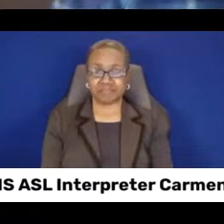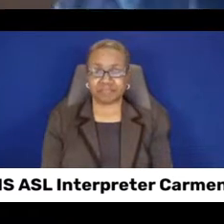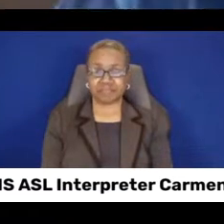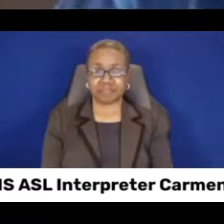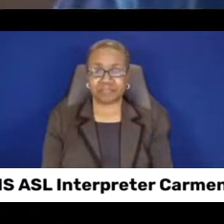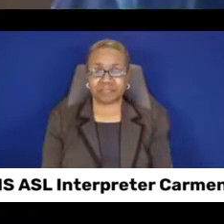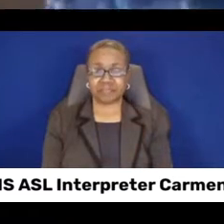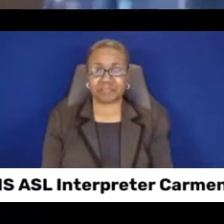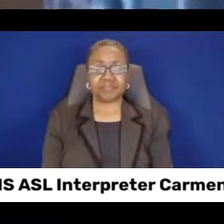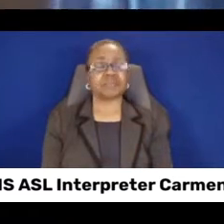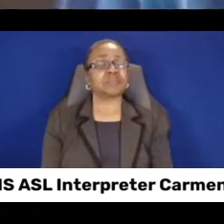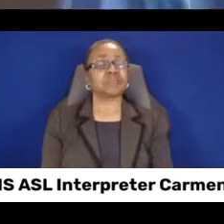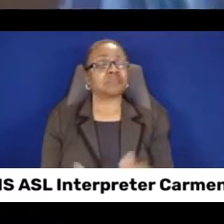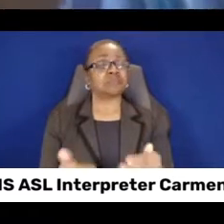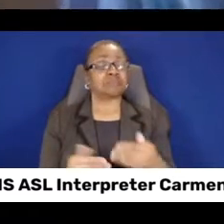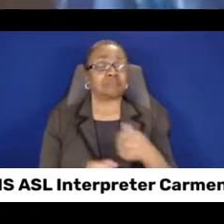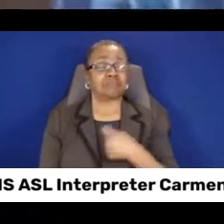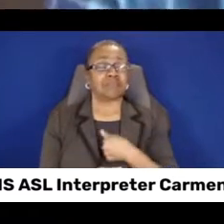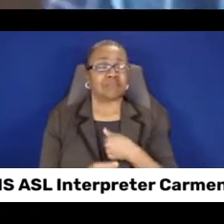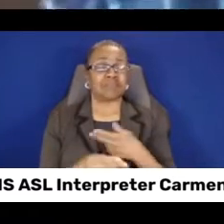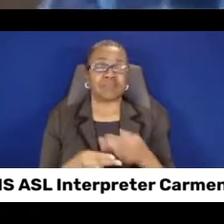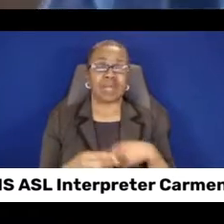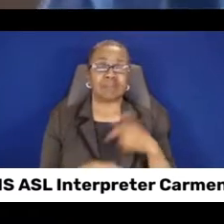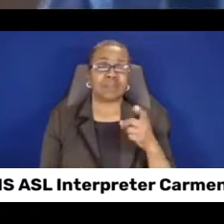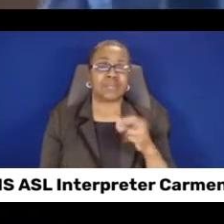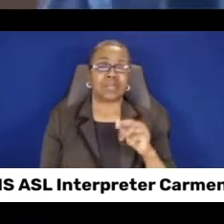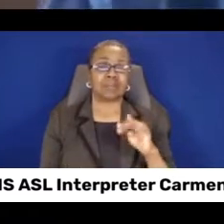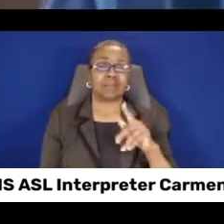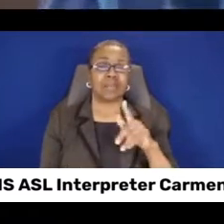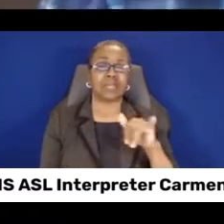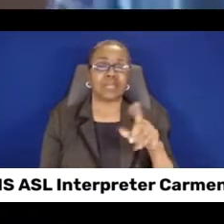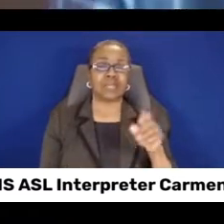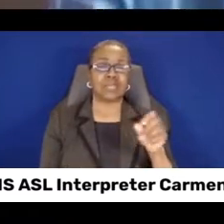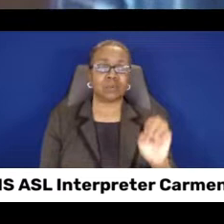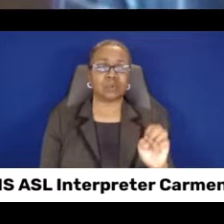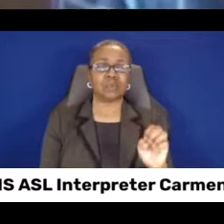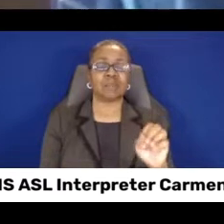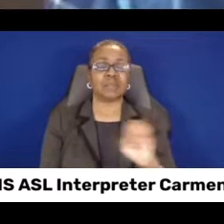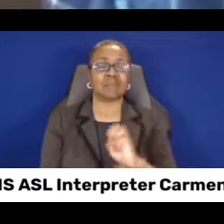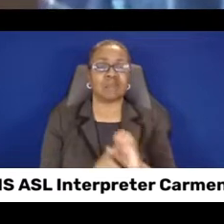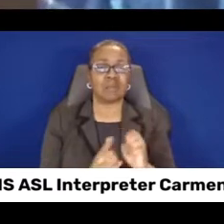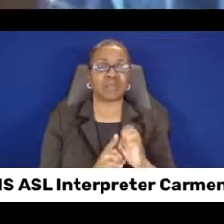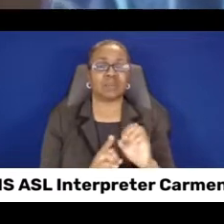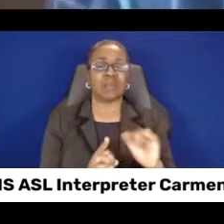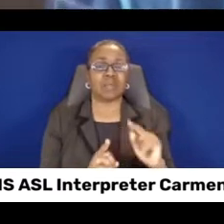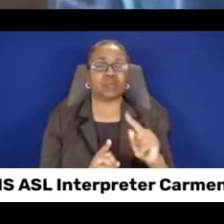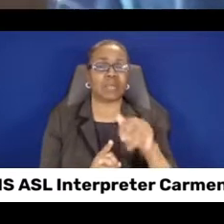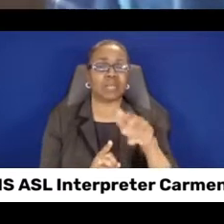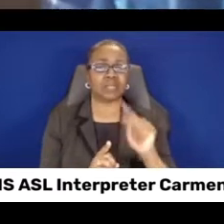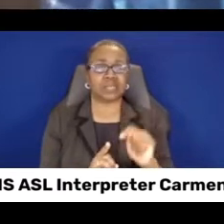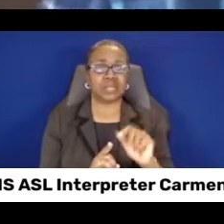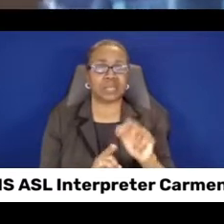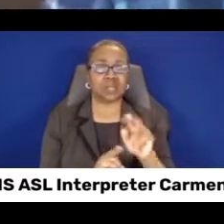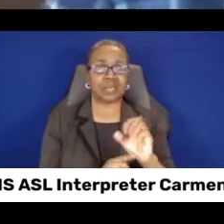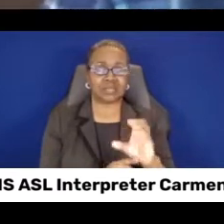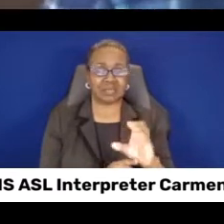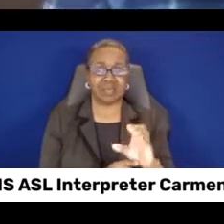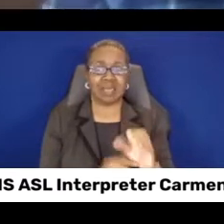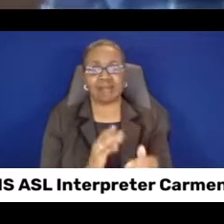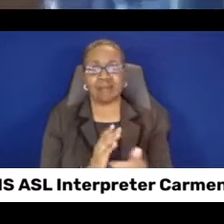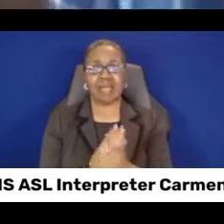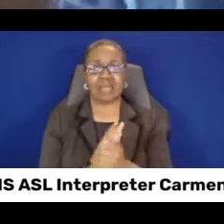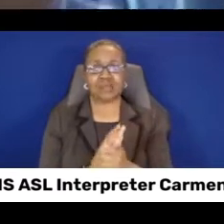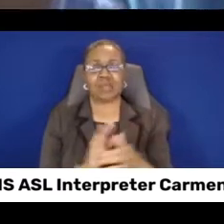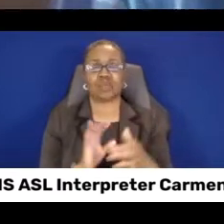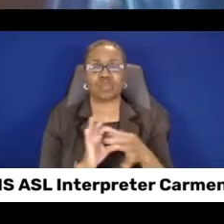to introduce myself a little. I'm Dr. Molly Doan. I'm an environmental anthropologist at UIC and an adjunct curator at the